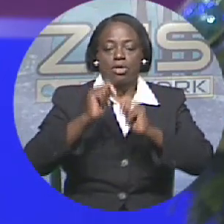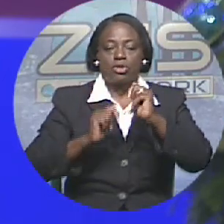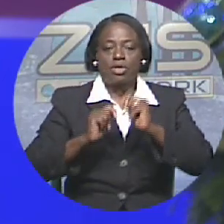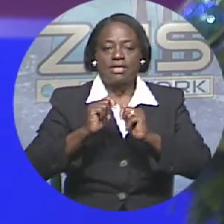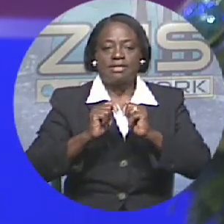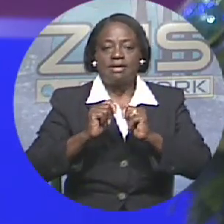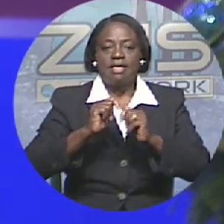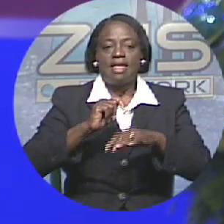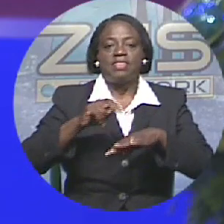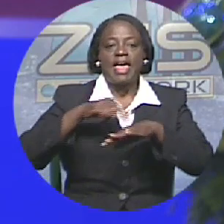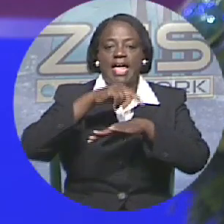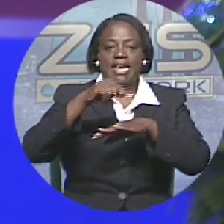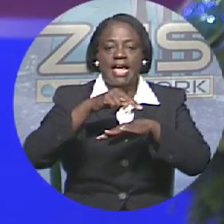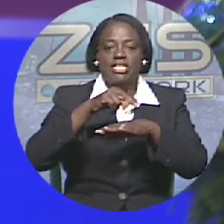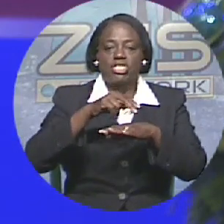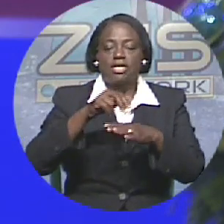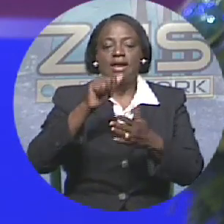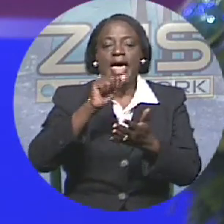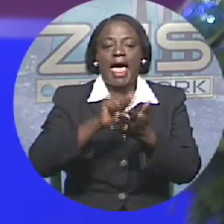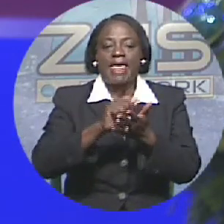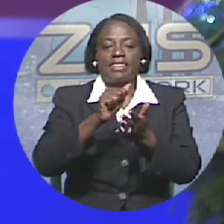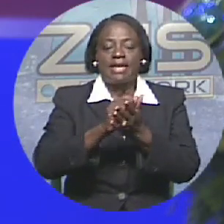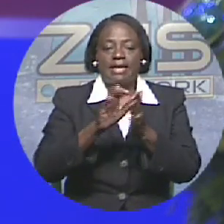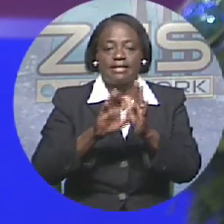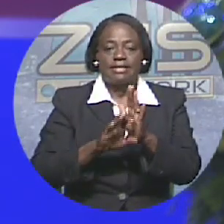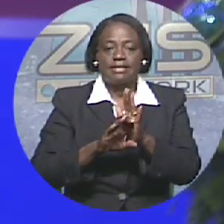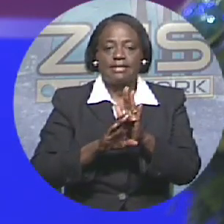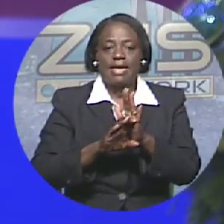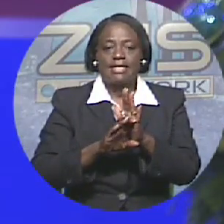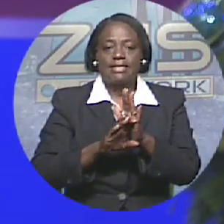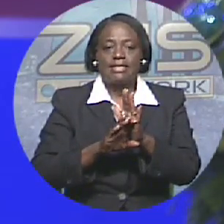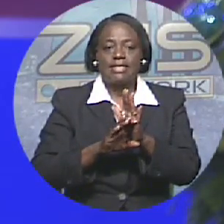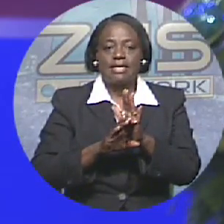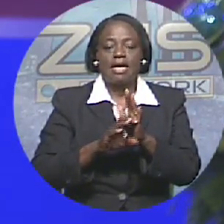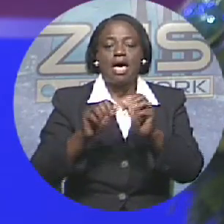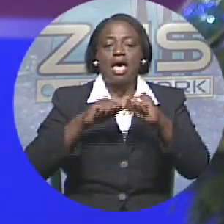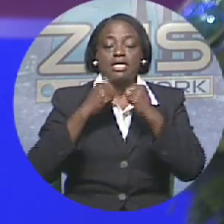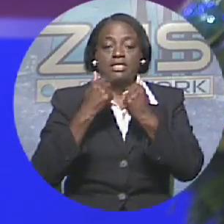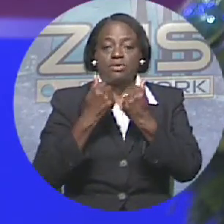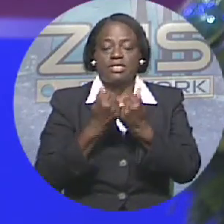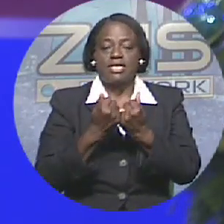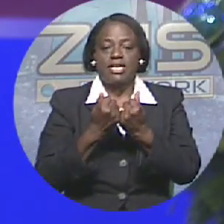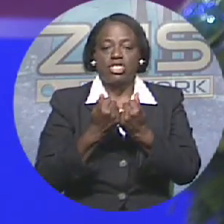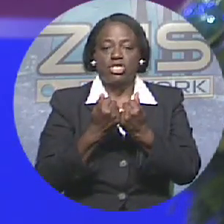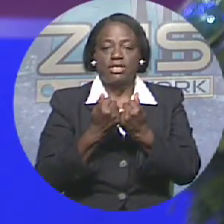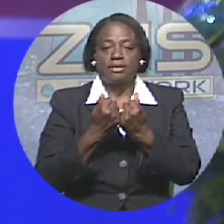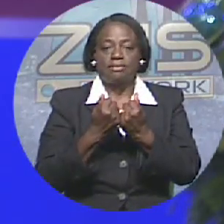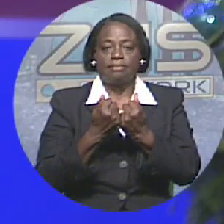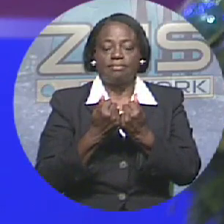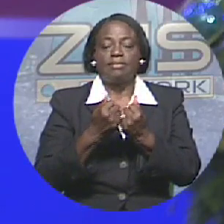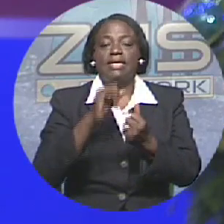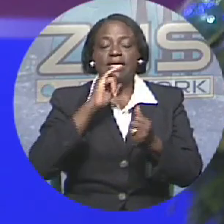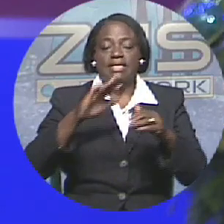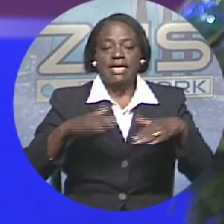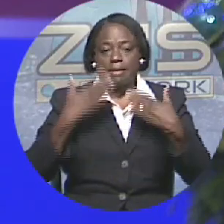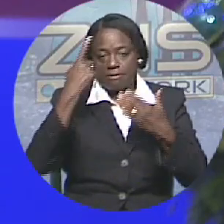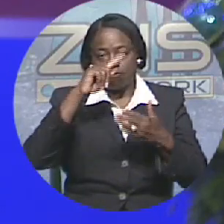is staging a three-day tournament designed to provide play for those teams who usually participate in the Christmas